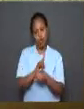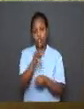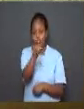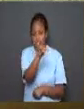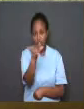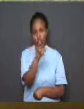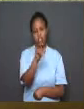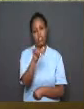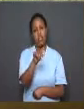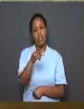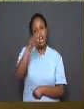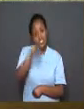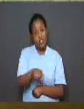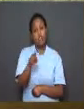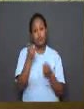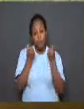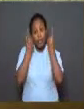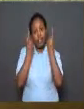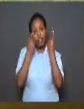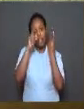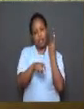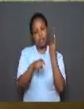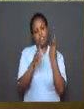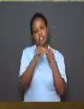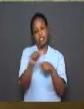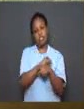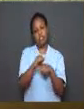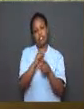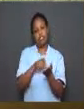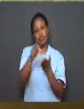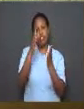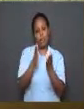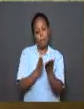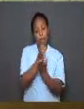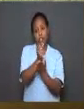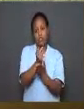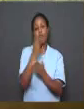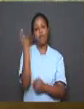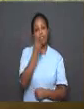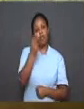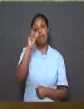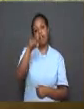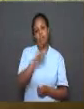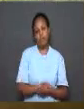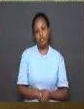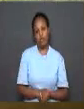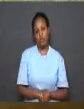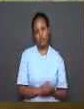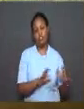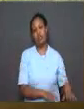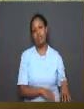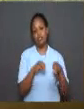citizens like you need to understand and exercise democratic rights.